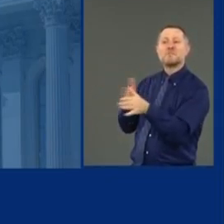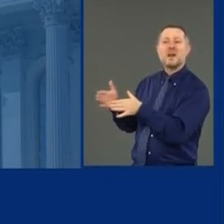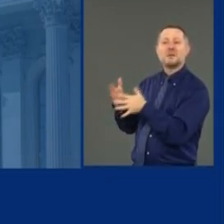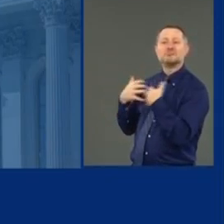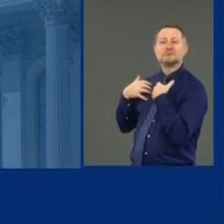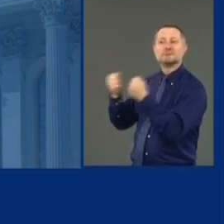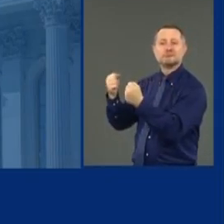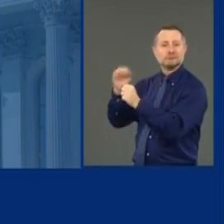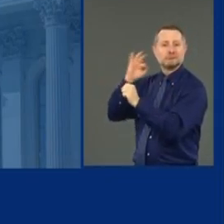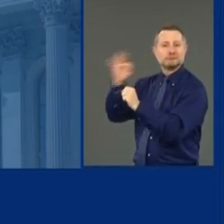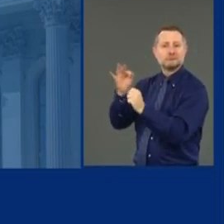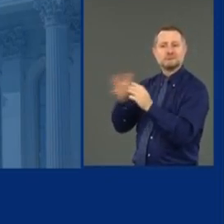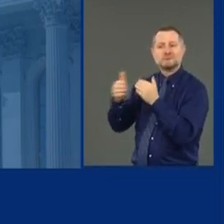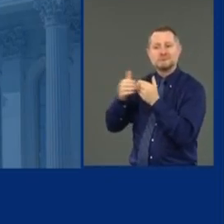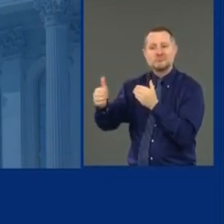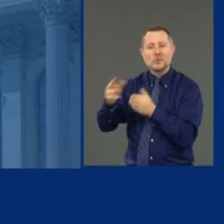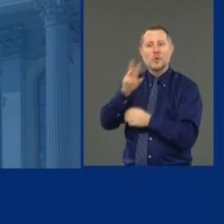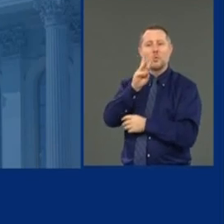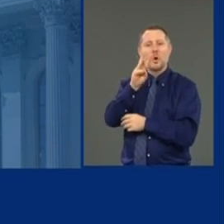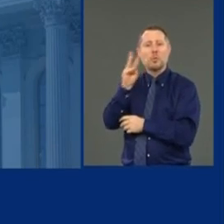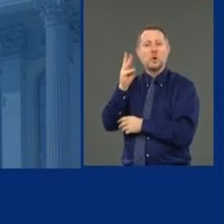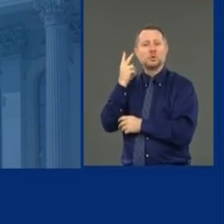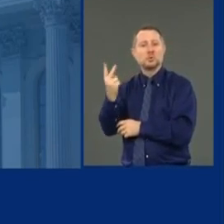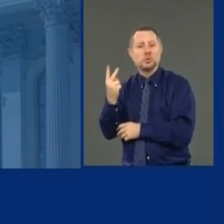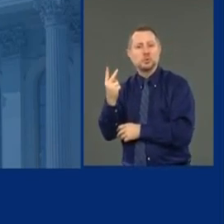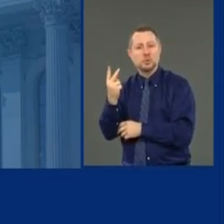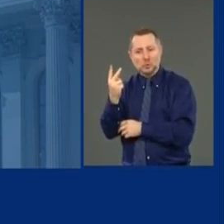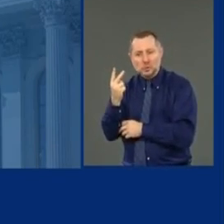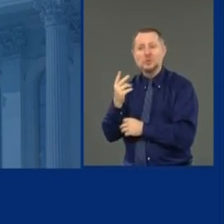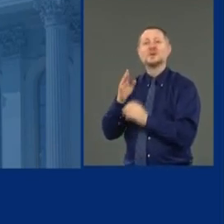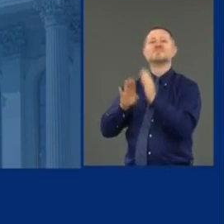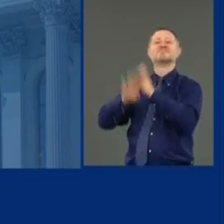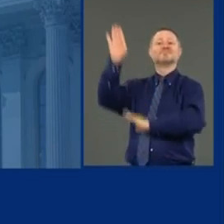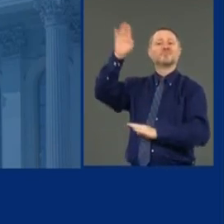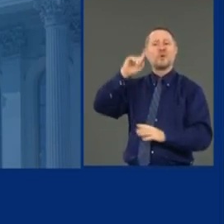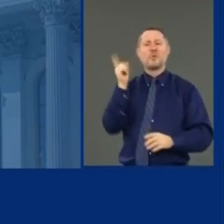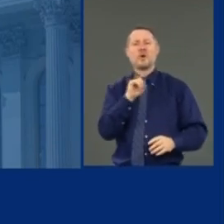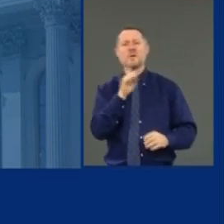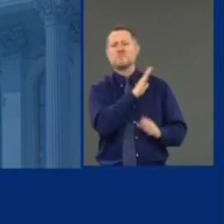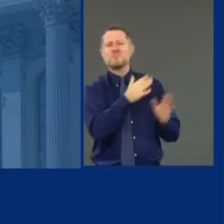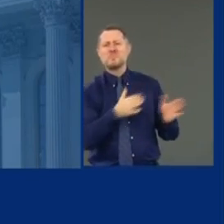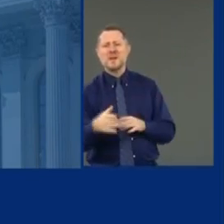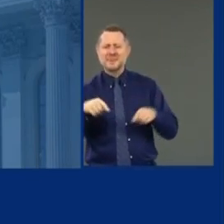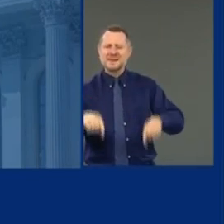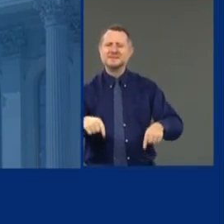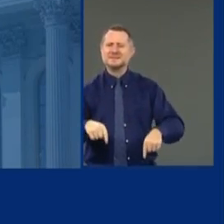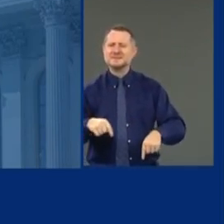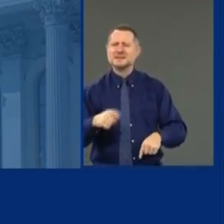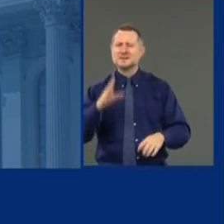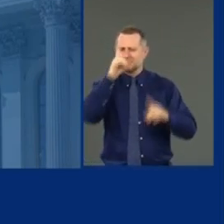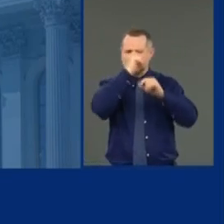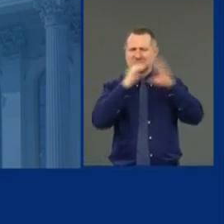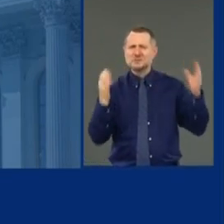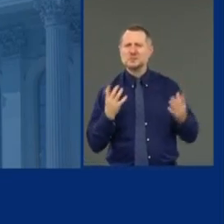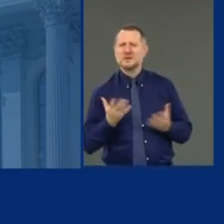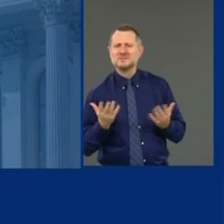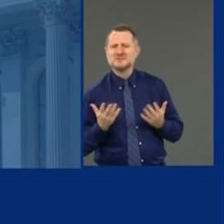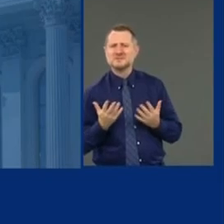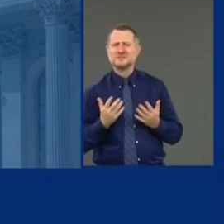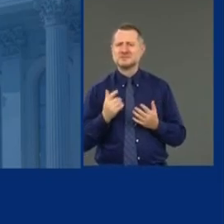restore the economy. Where's the plan? Where's the vision? Where's the plan to say, yes, we went through